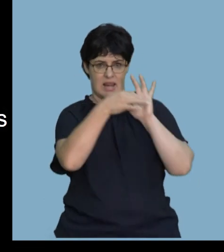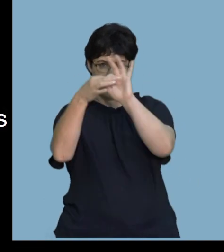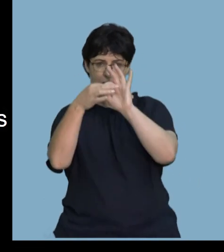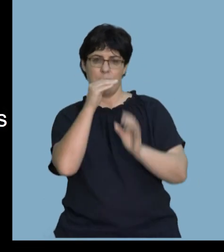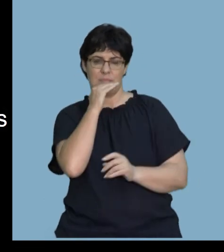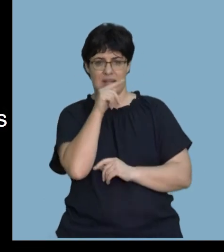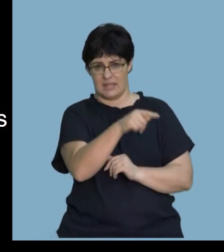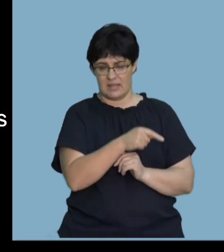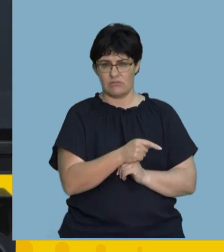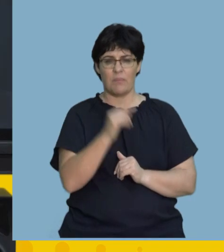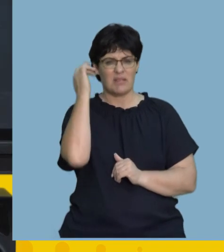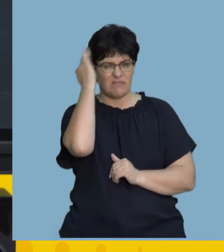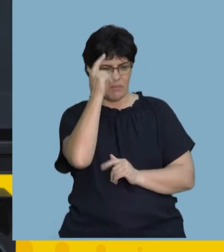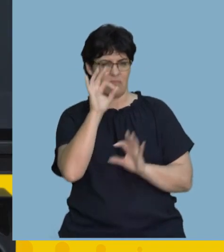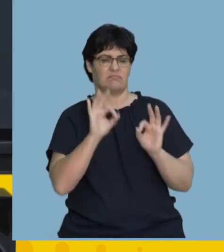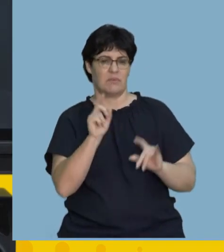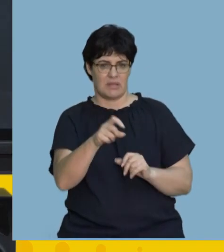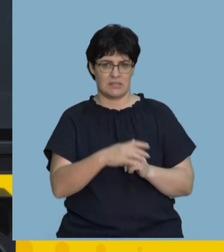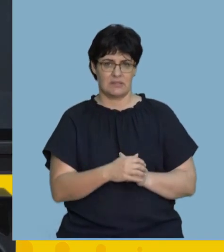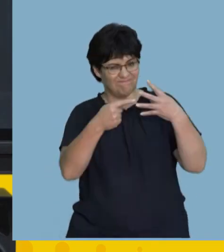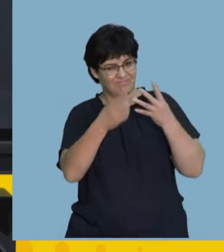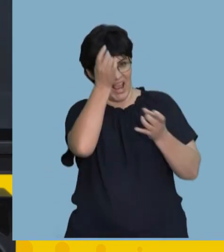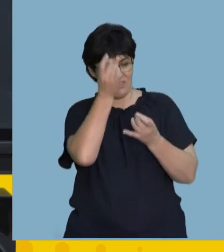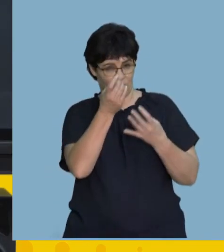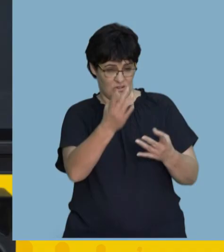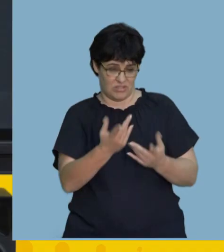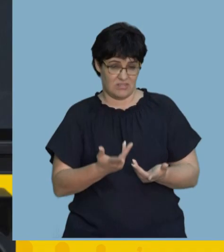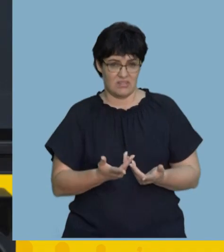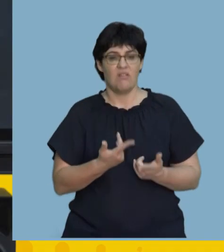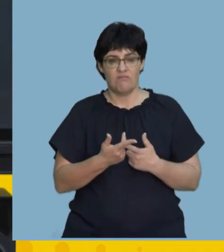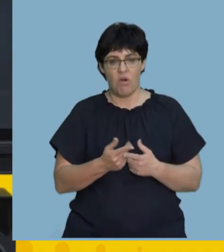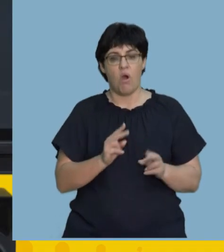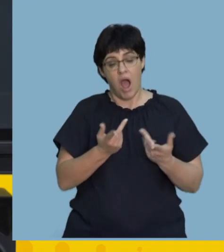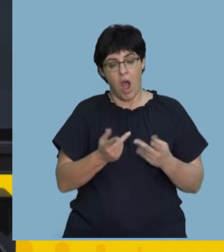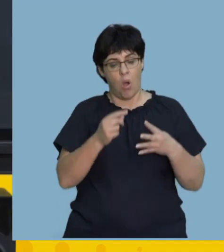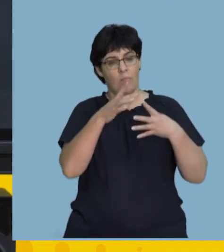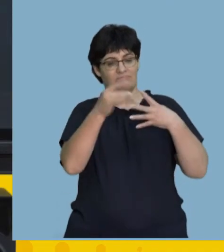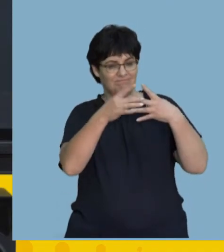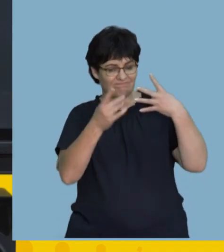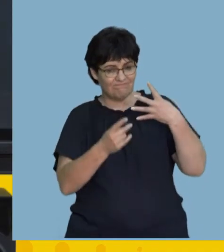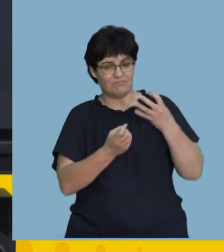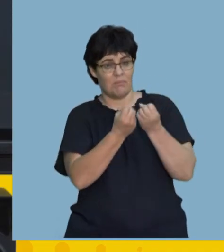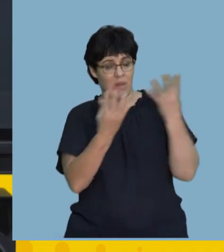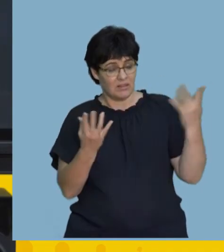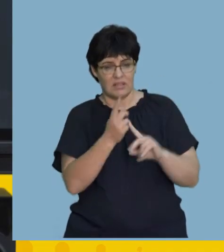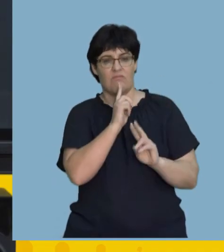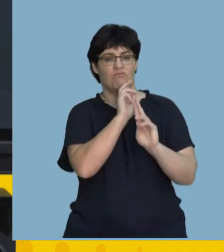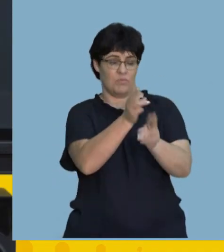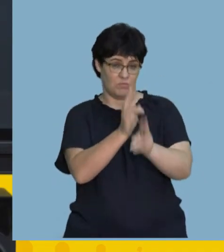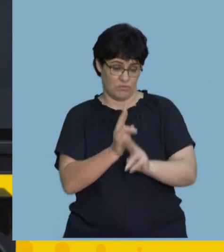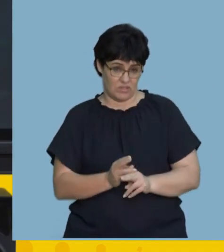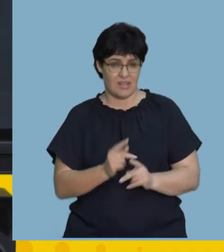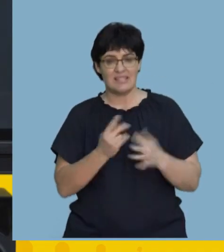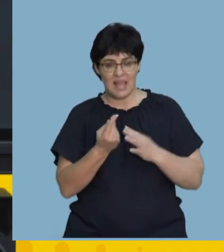to familiarize yourself with. So those are some of the tips as far as responding to the multiple choice, as well as the approach